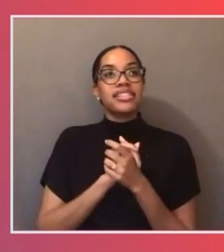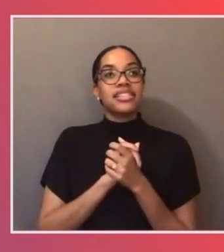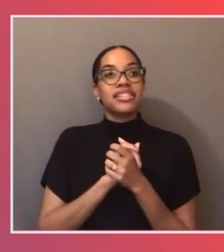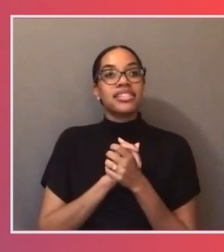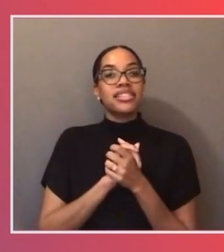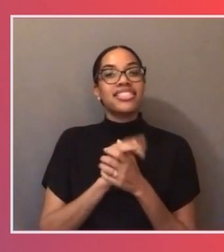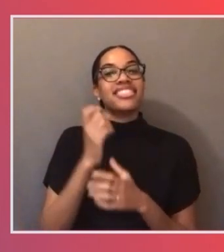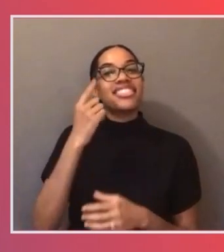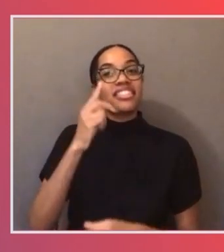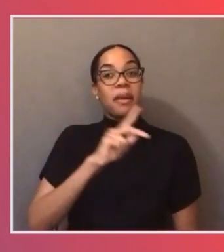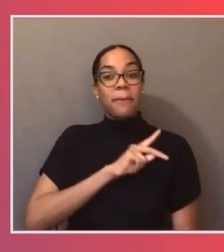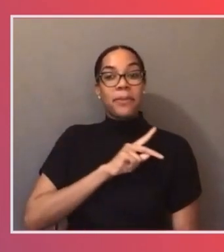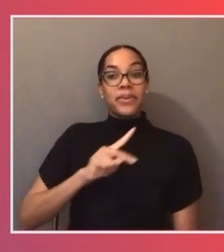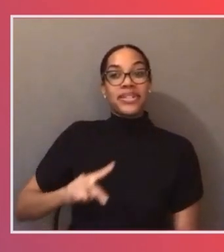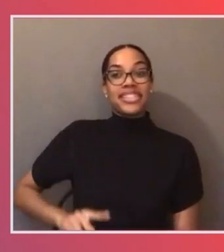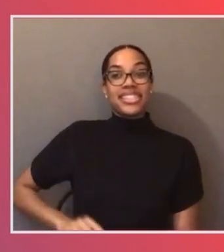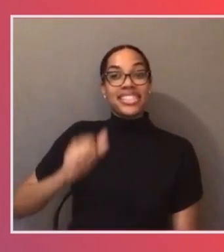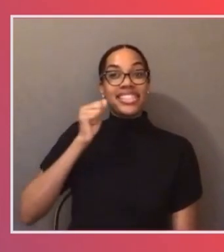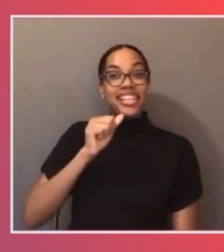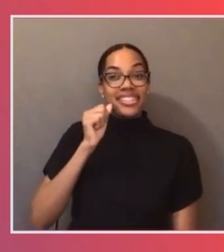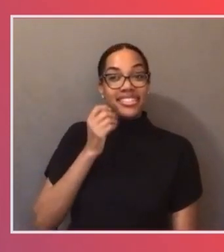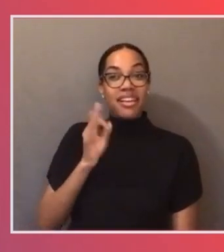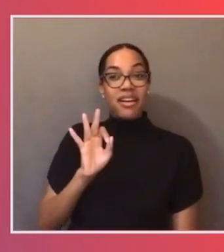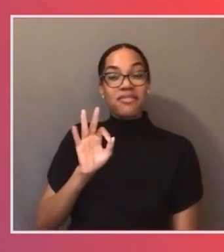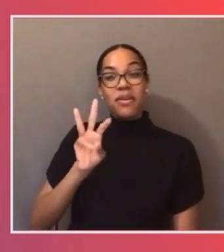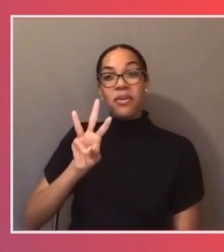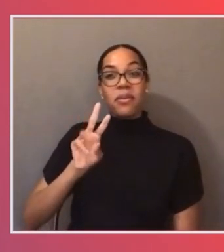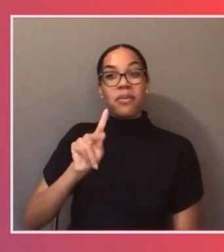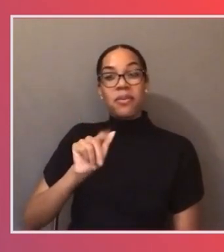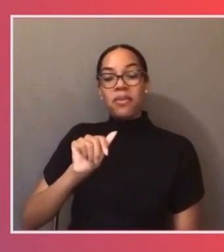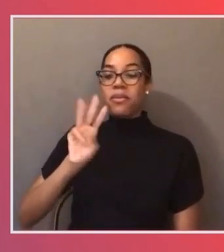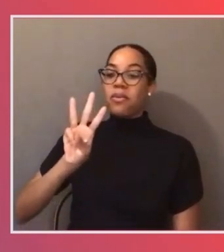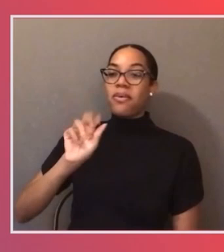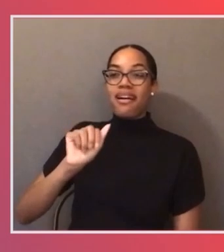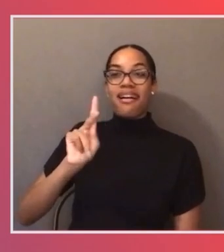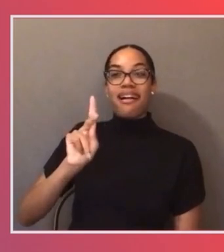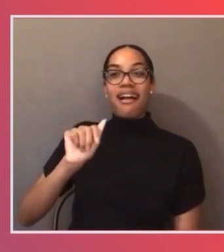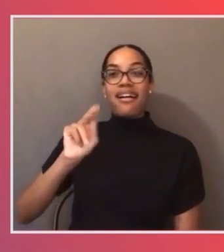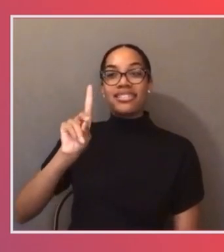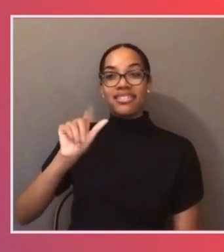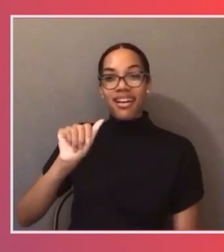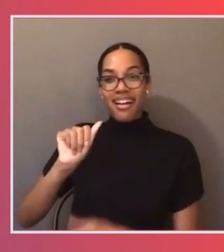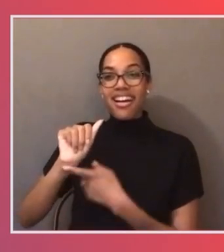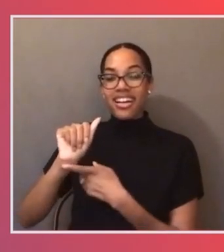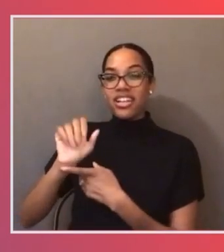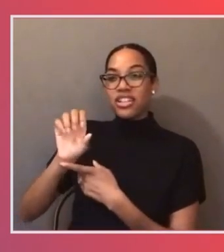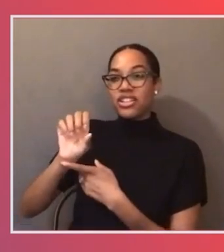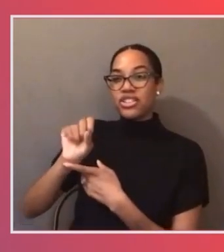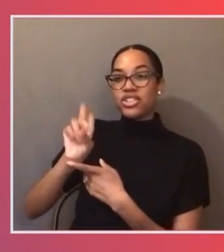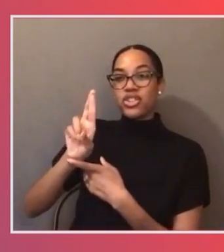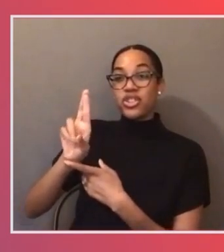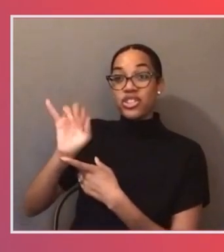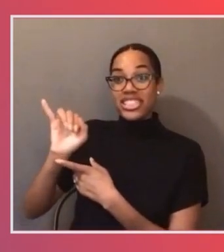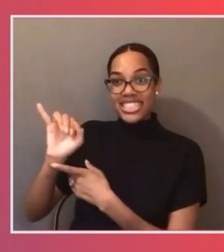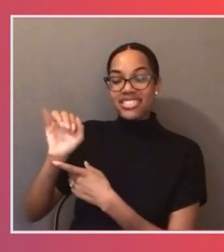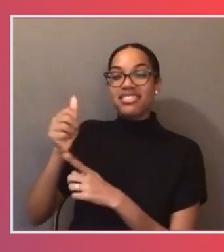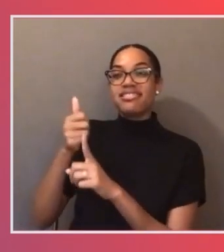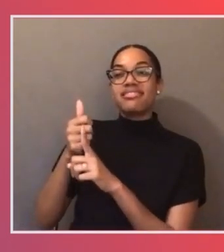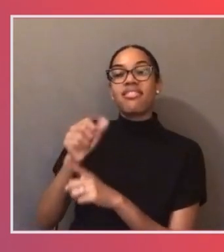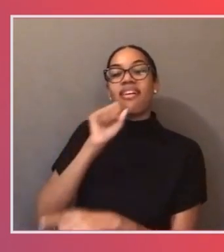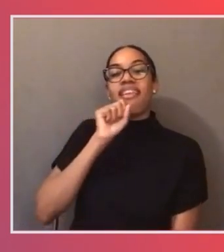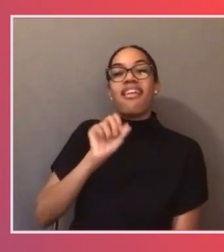sister, Shuri, I think that, you know, the ability to like come together and develop